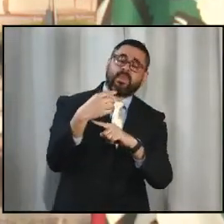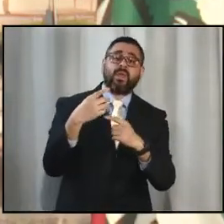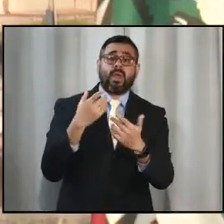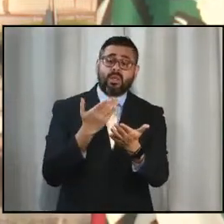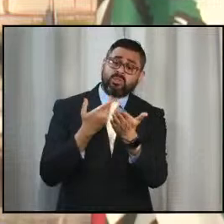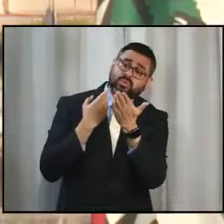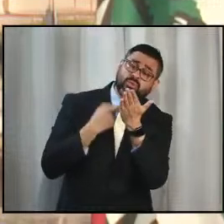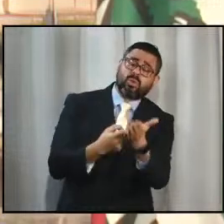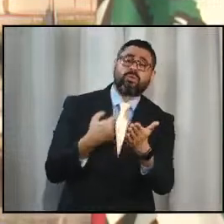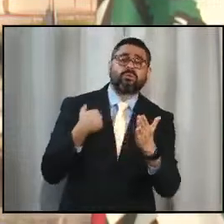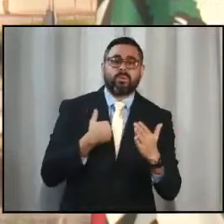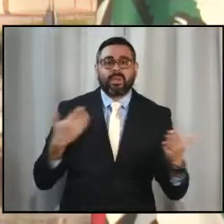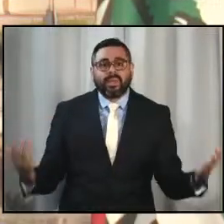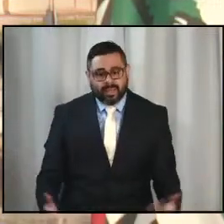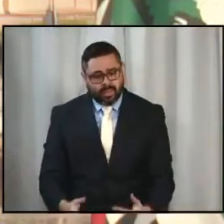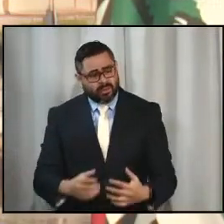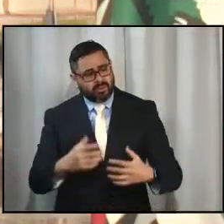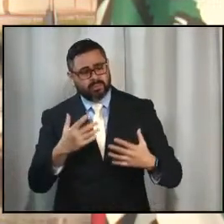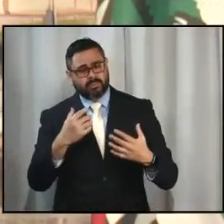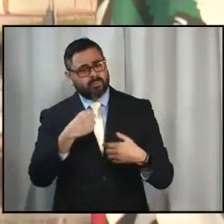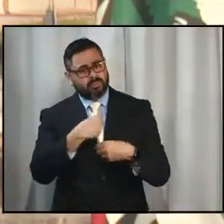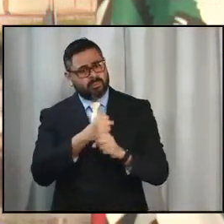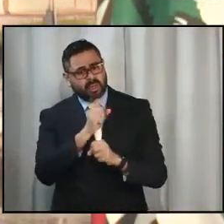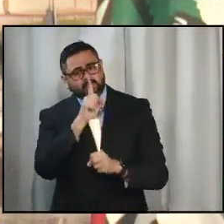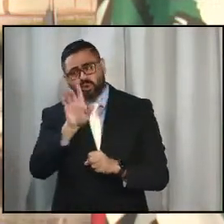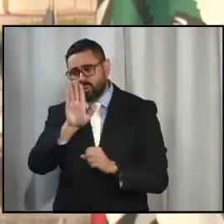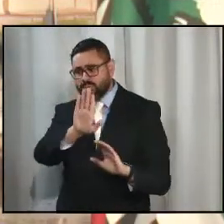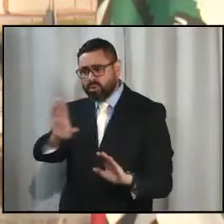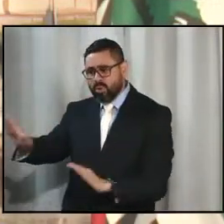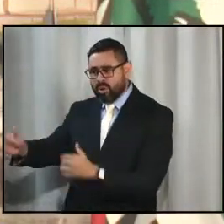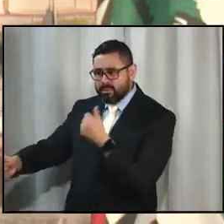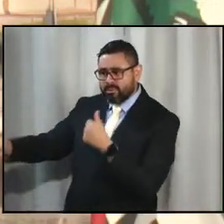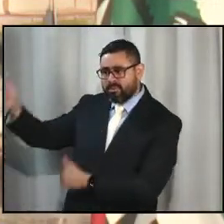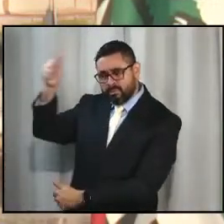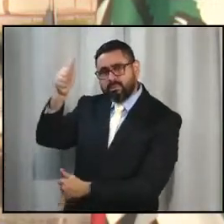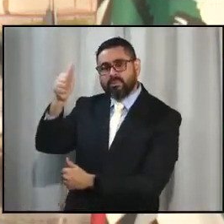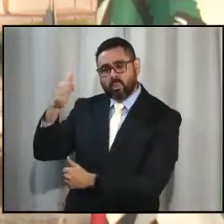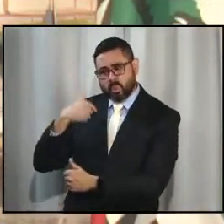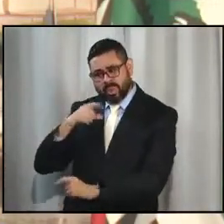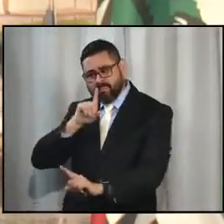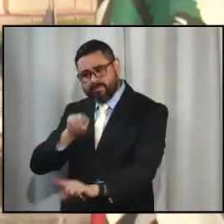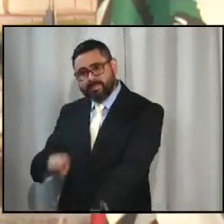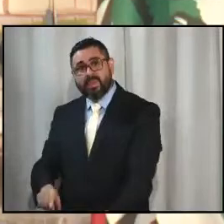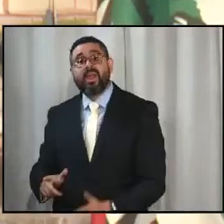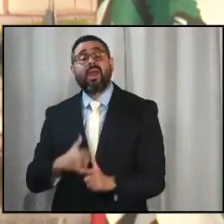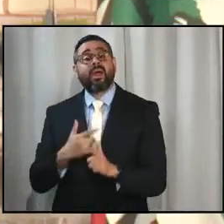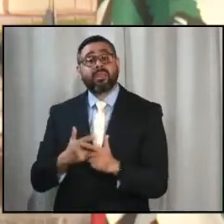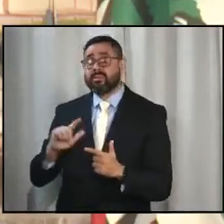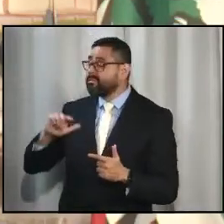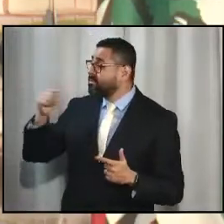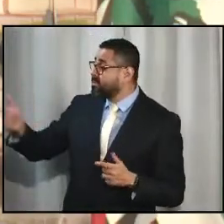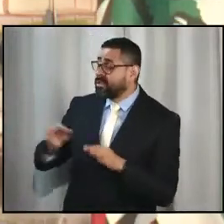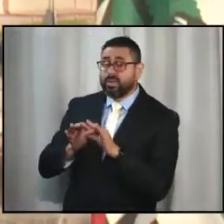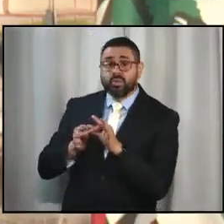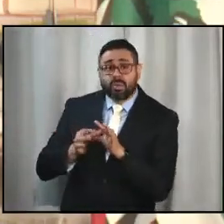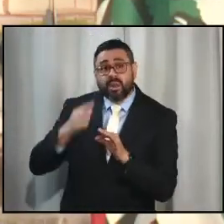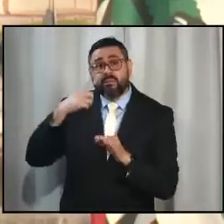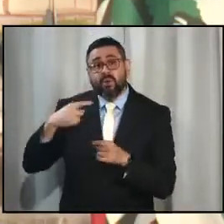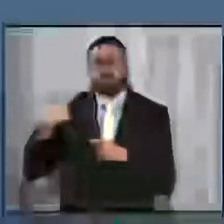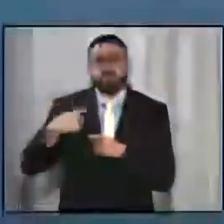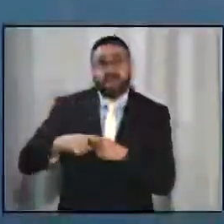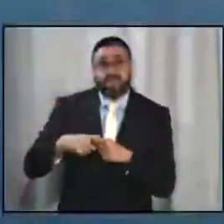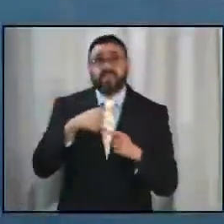accountability to the city and to our unhoused residents. Thank you, and now we'll proceed with interpretation in Spanish and Khmer. Thank